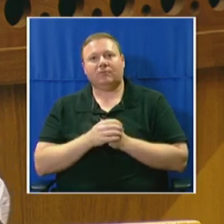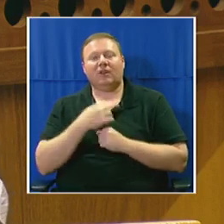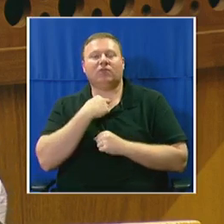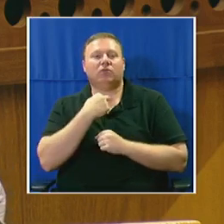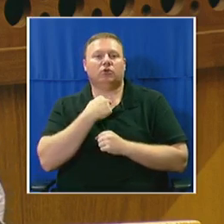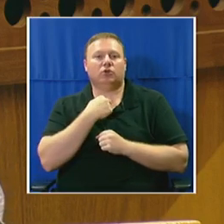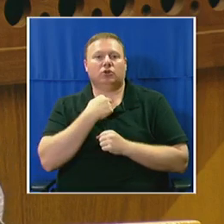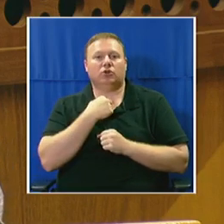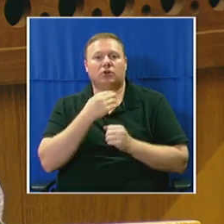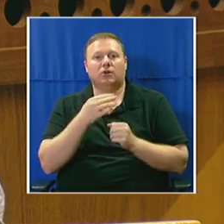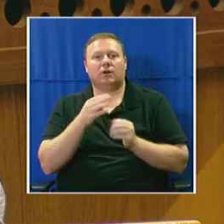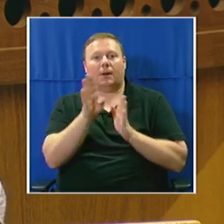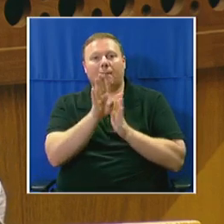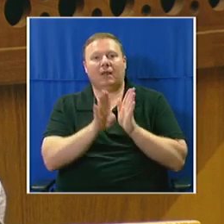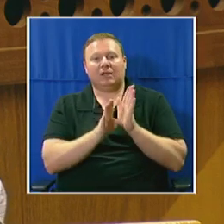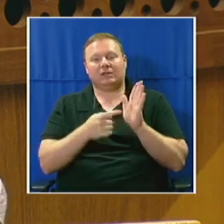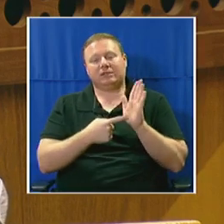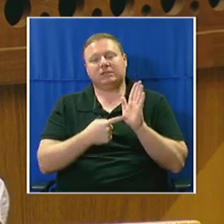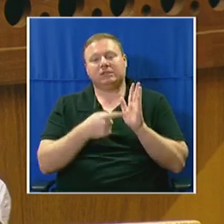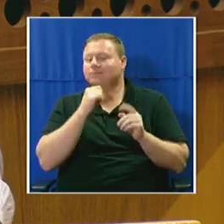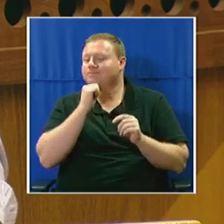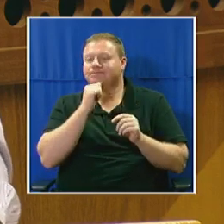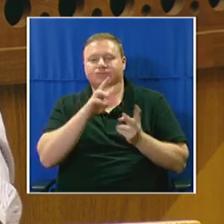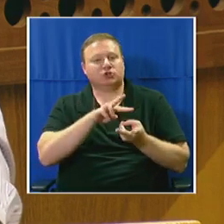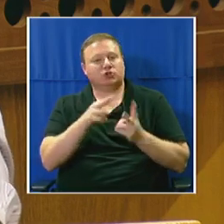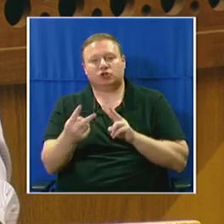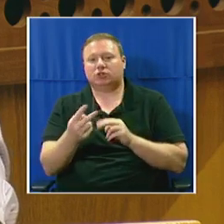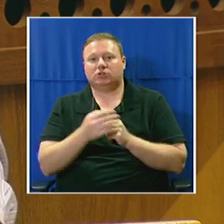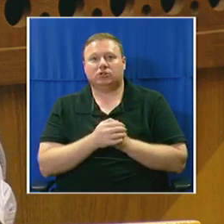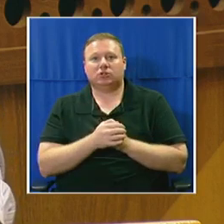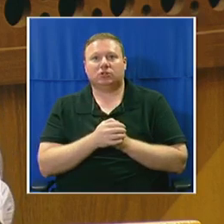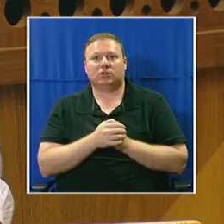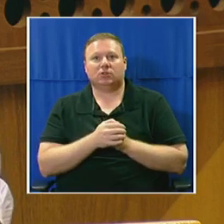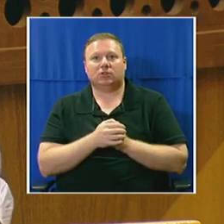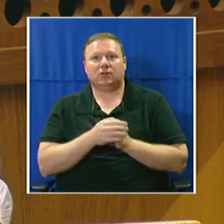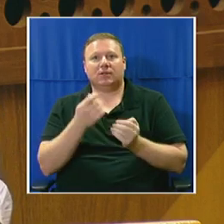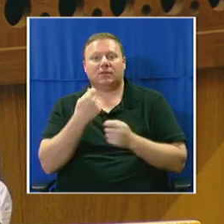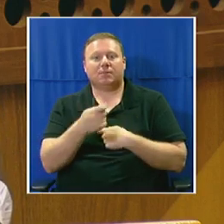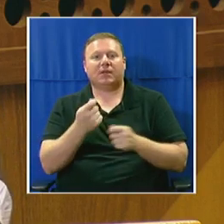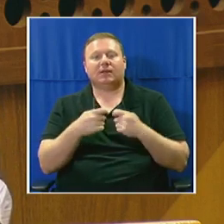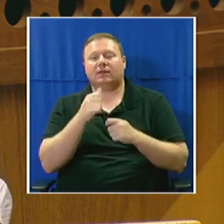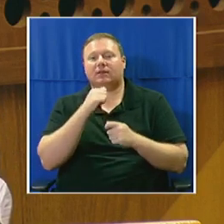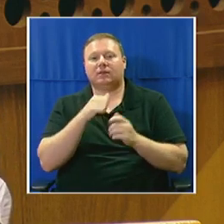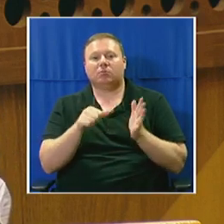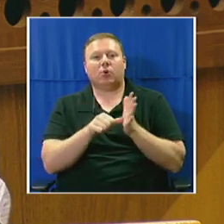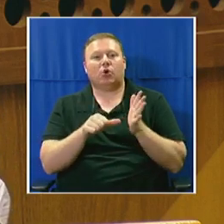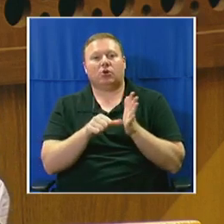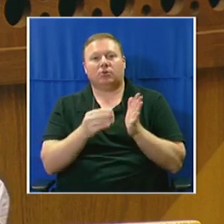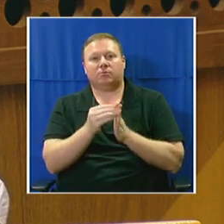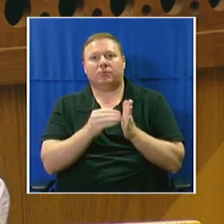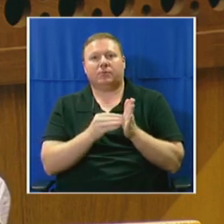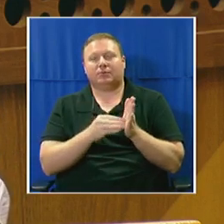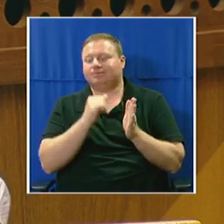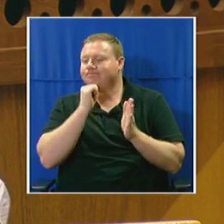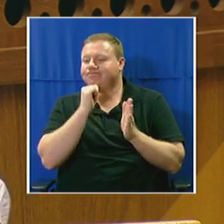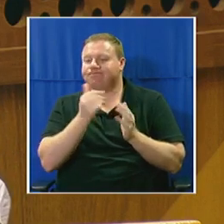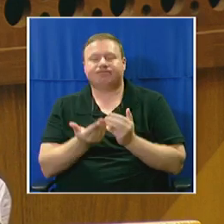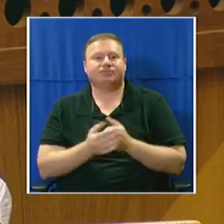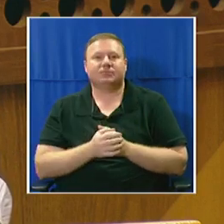Constitution is not a high priority this implies no more money which requires cutting our cloth to size